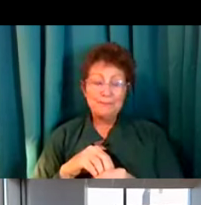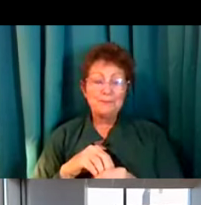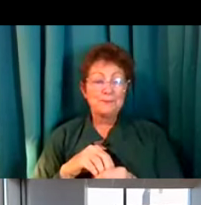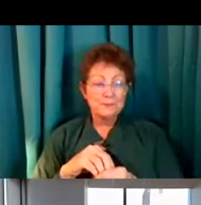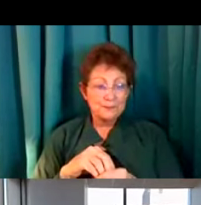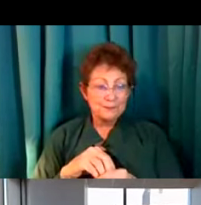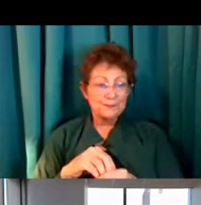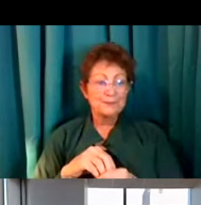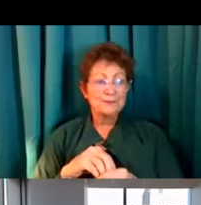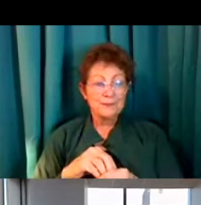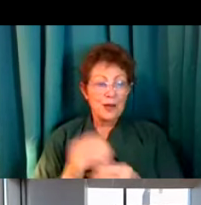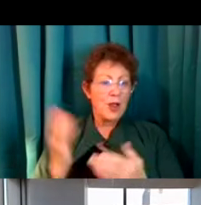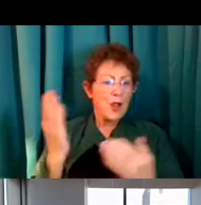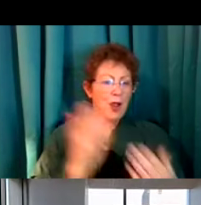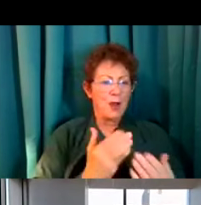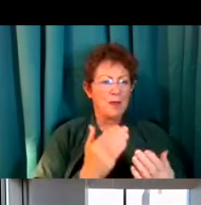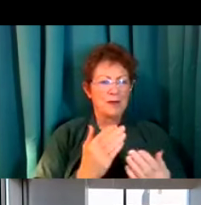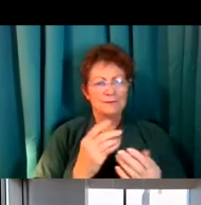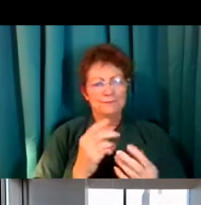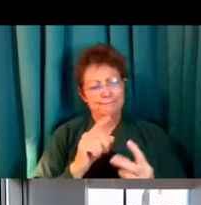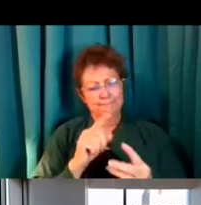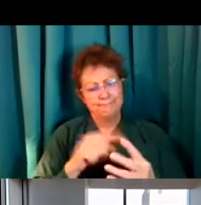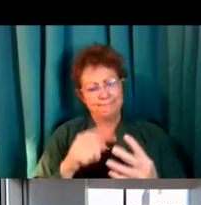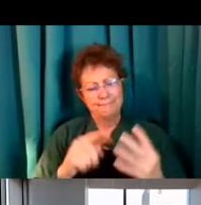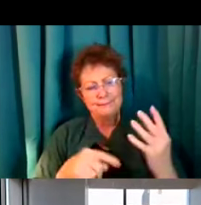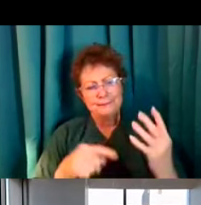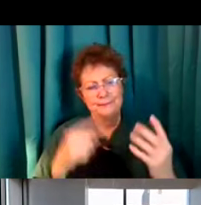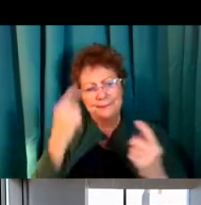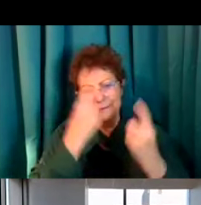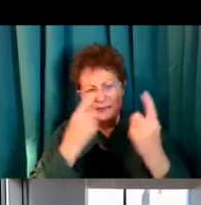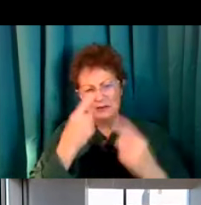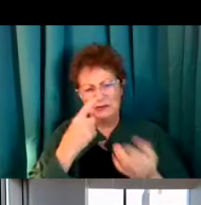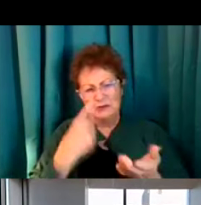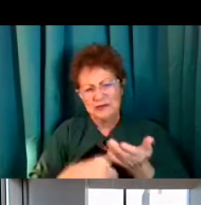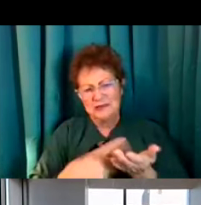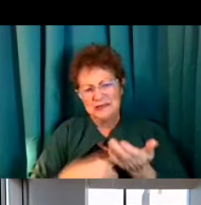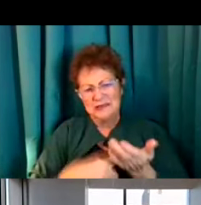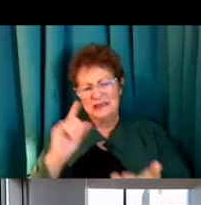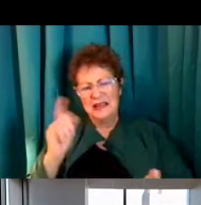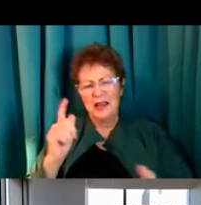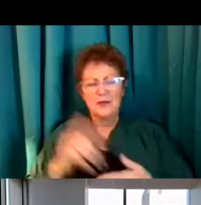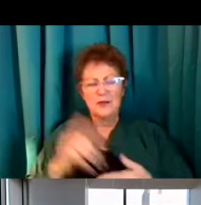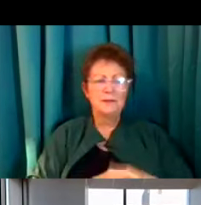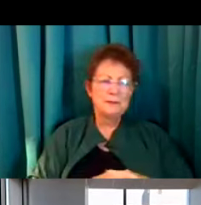this brings in a couple considerations that we'll revisit later on, which is